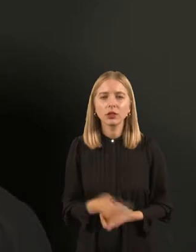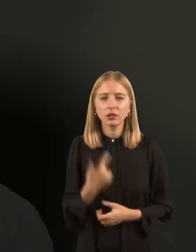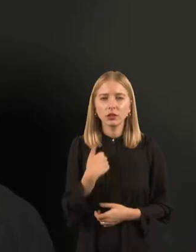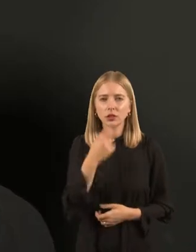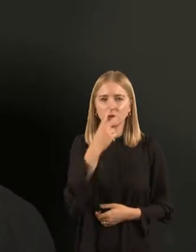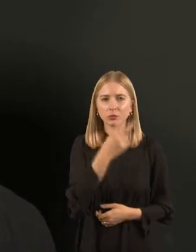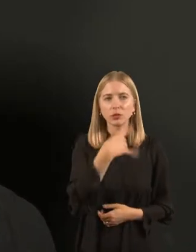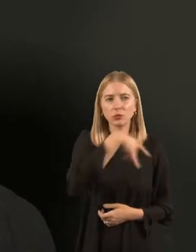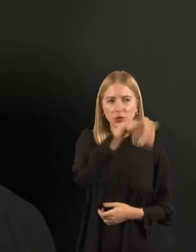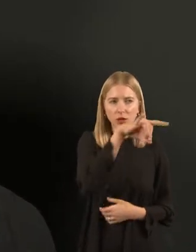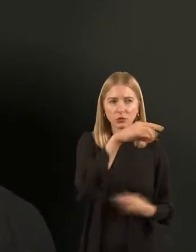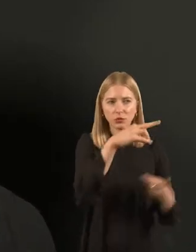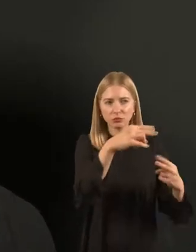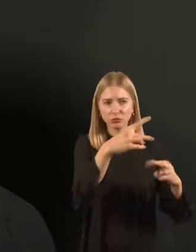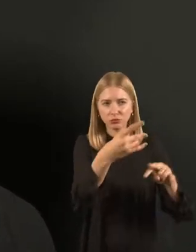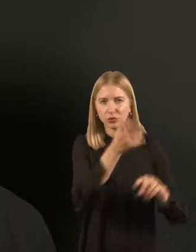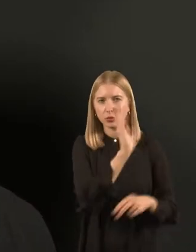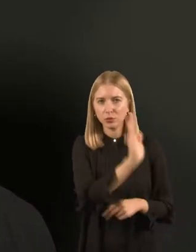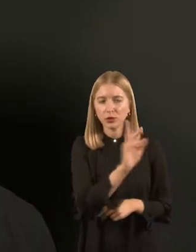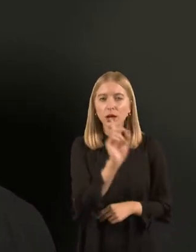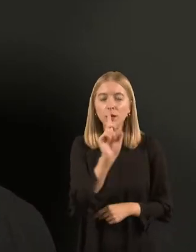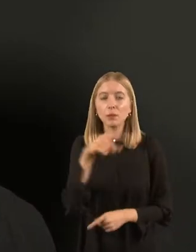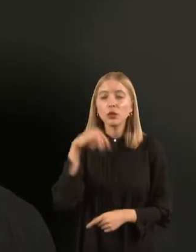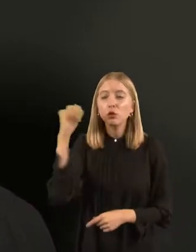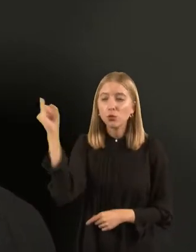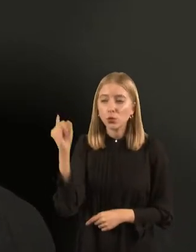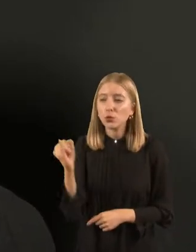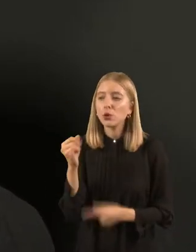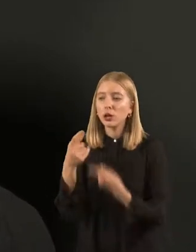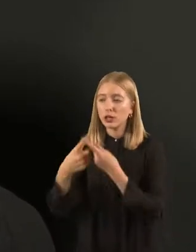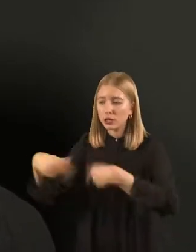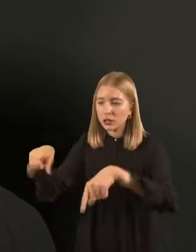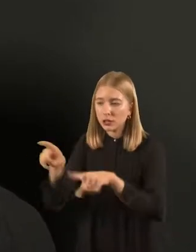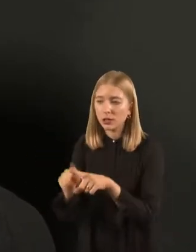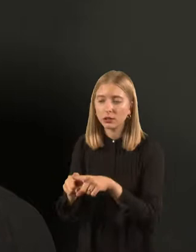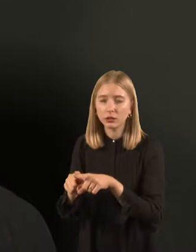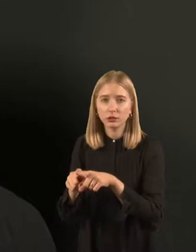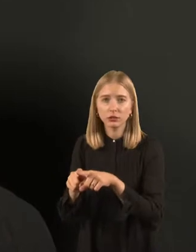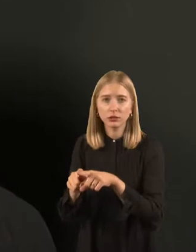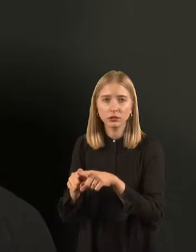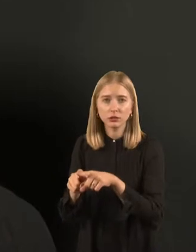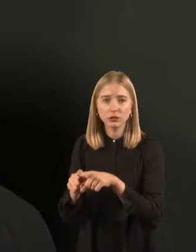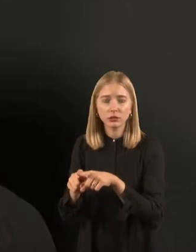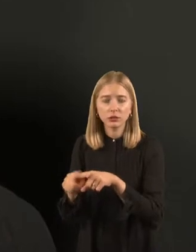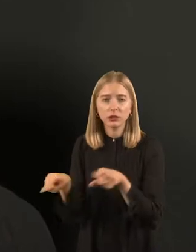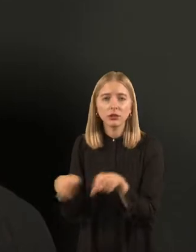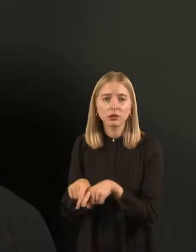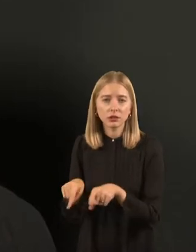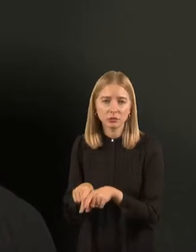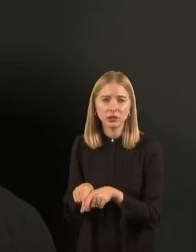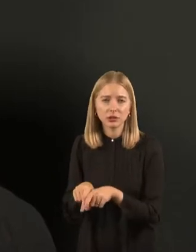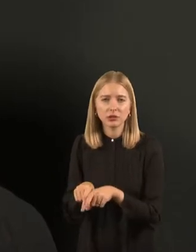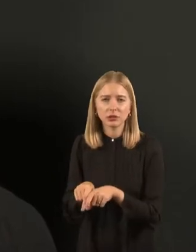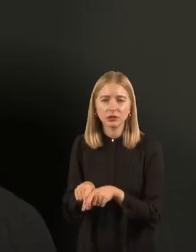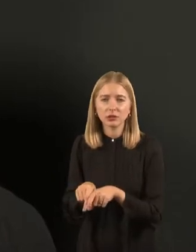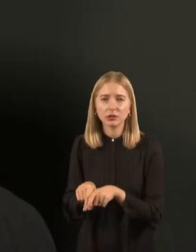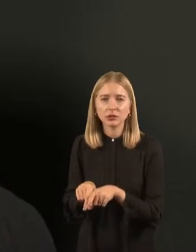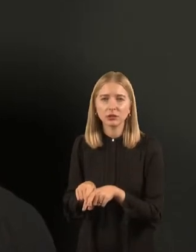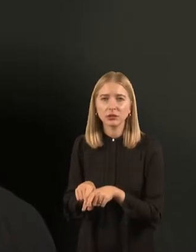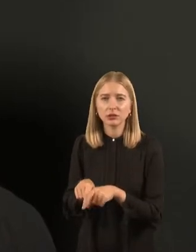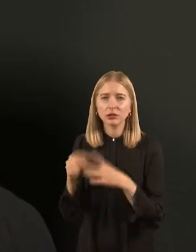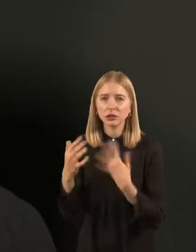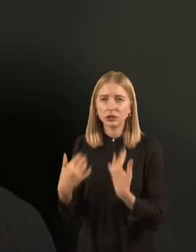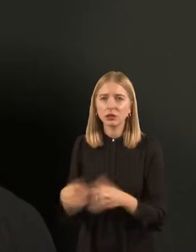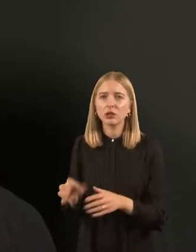In the public sector, but also in the interregional movements, we also have to